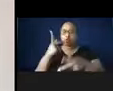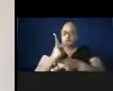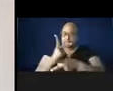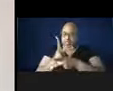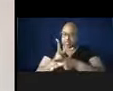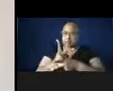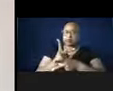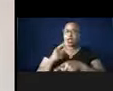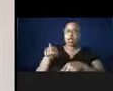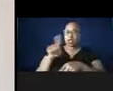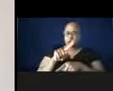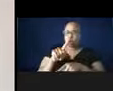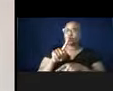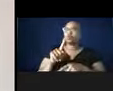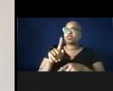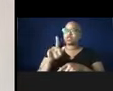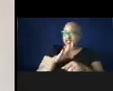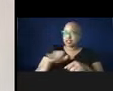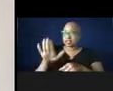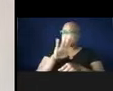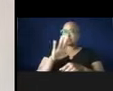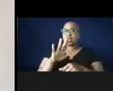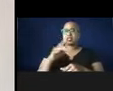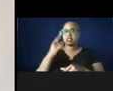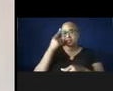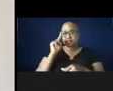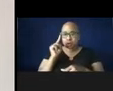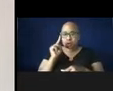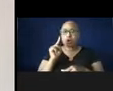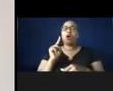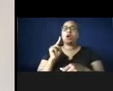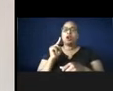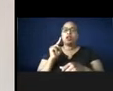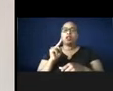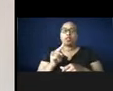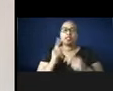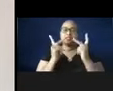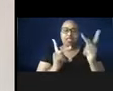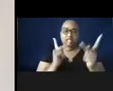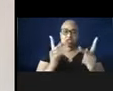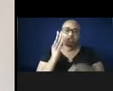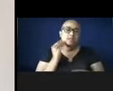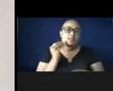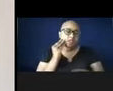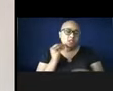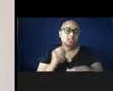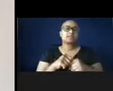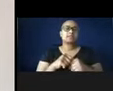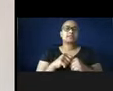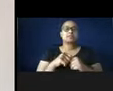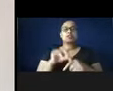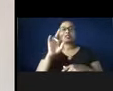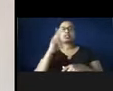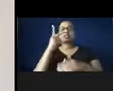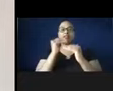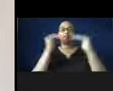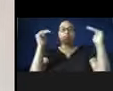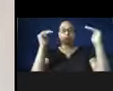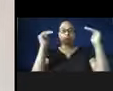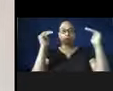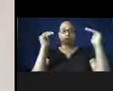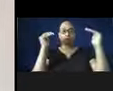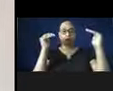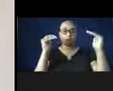spaces for the desired visitor experience. On the second floor,